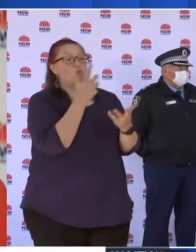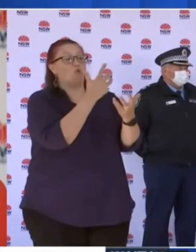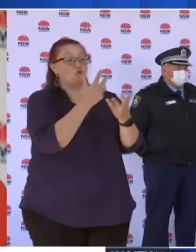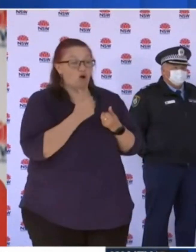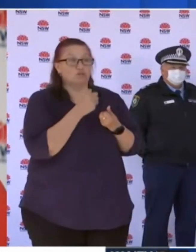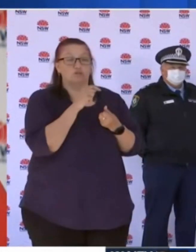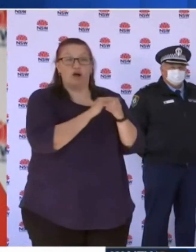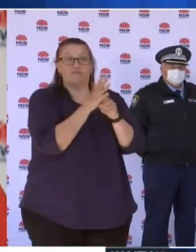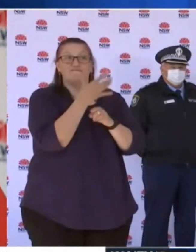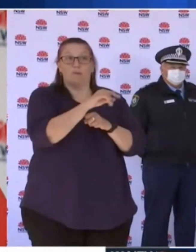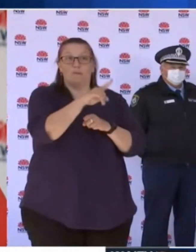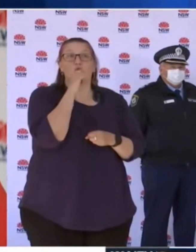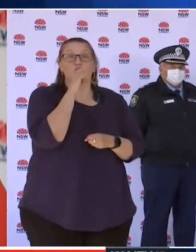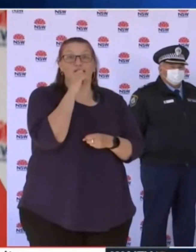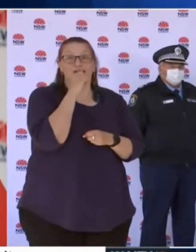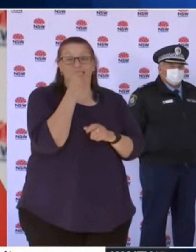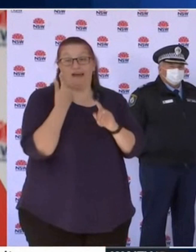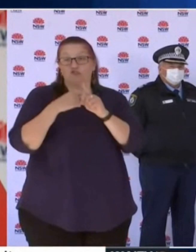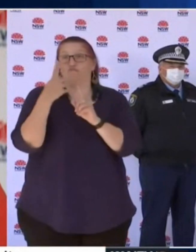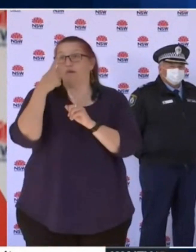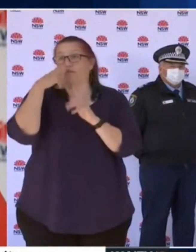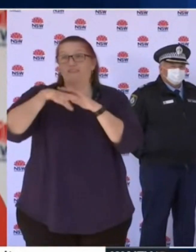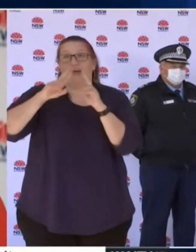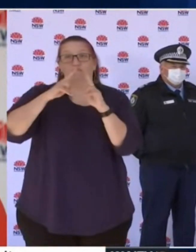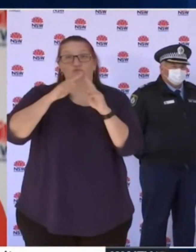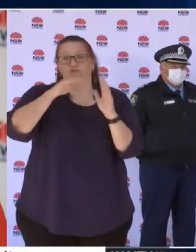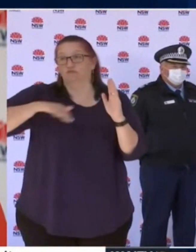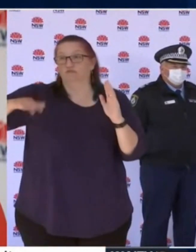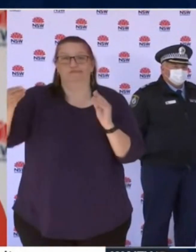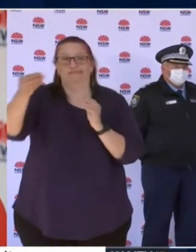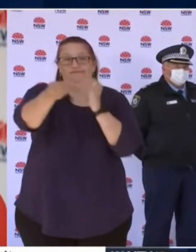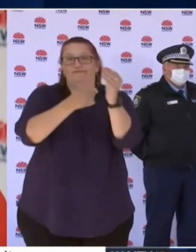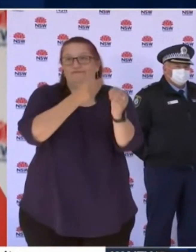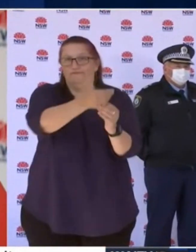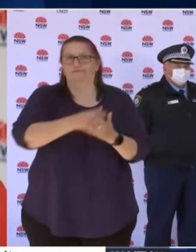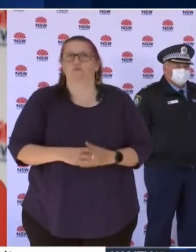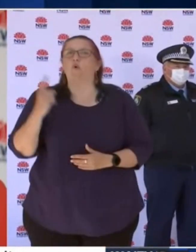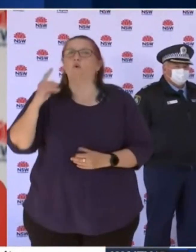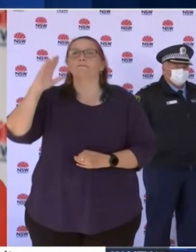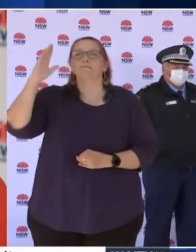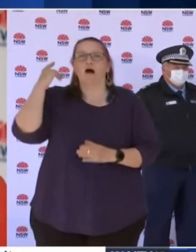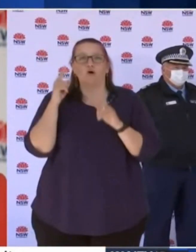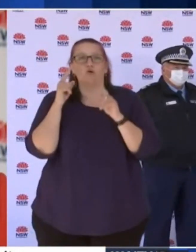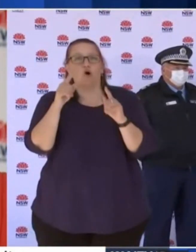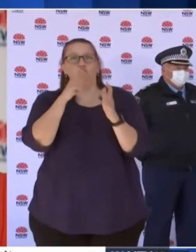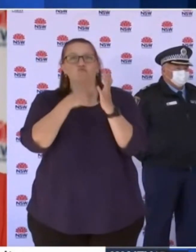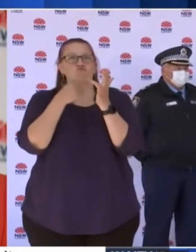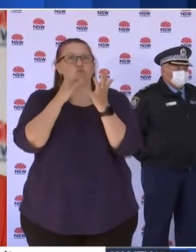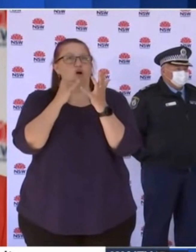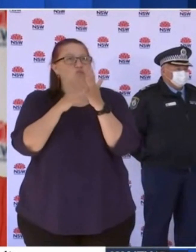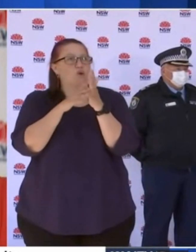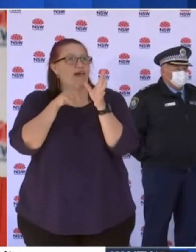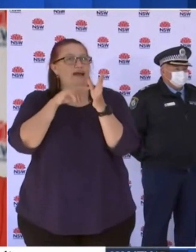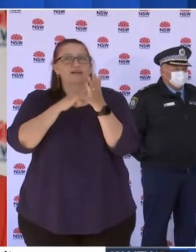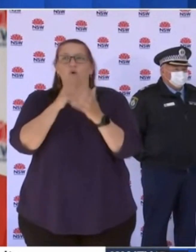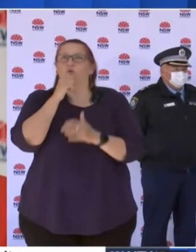4 subsequent contacts. So the advice for people who attended the Crossways Hotel has been updated for a